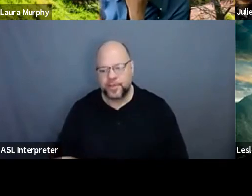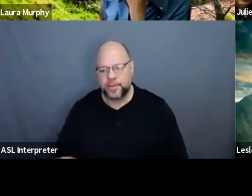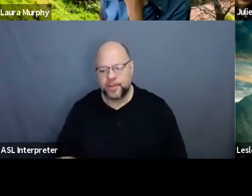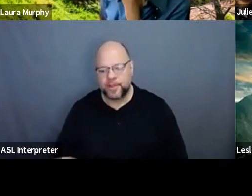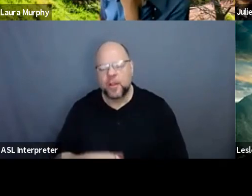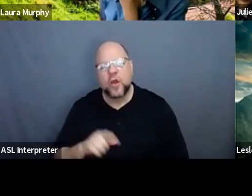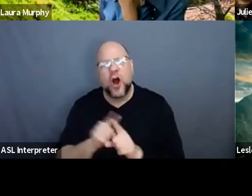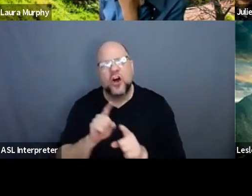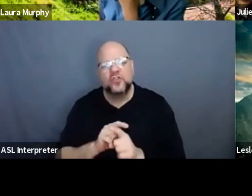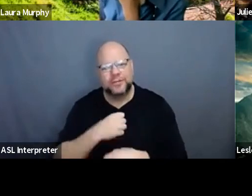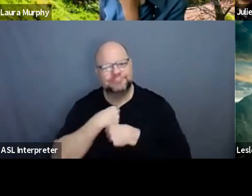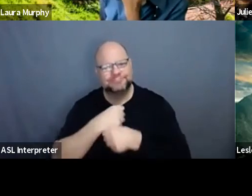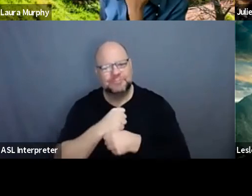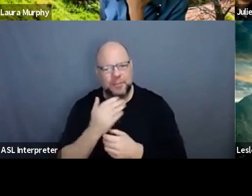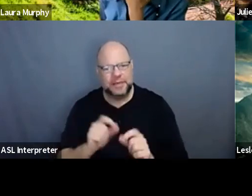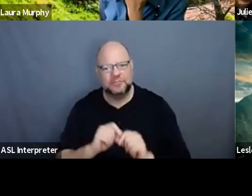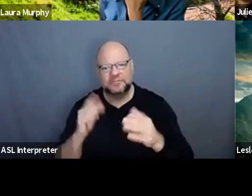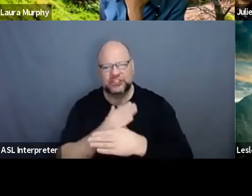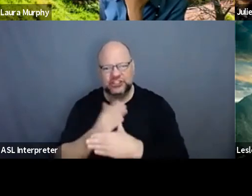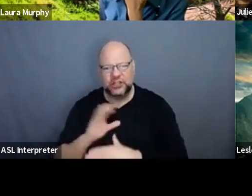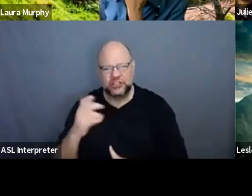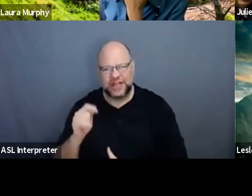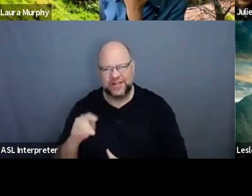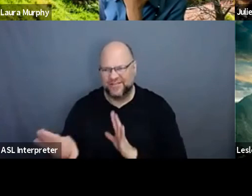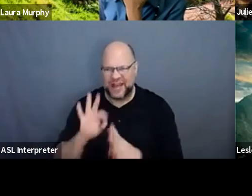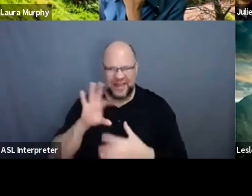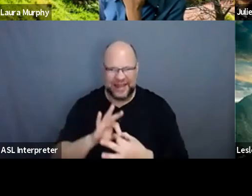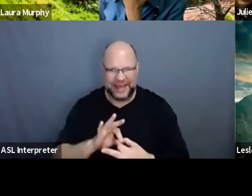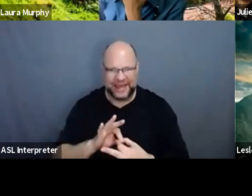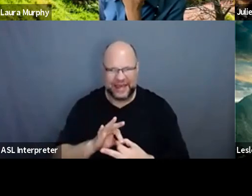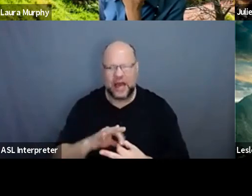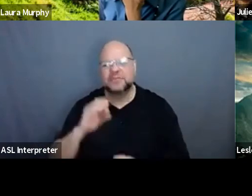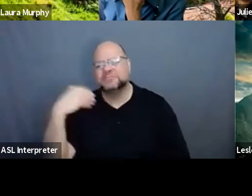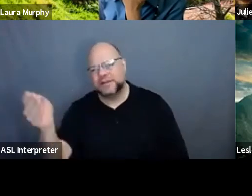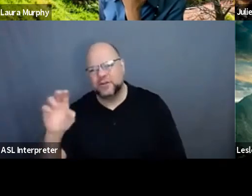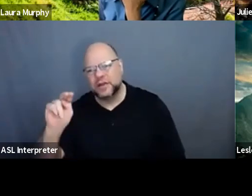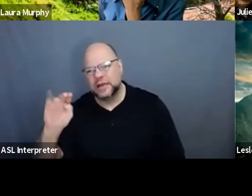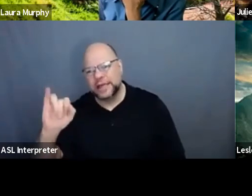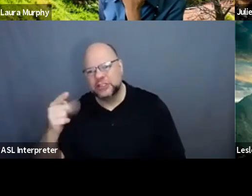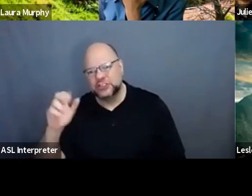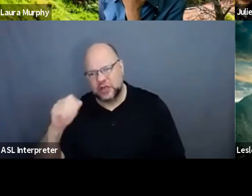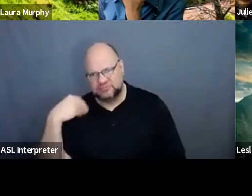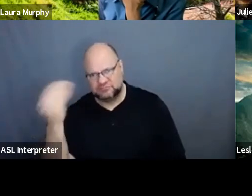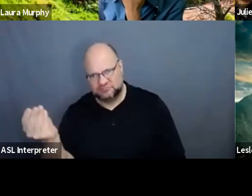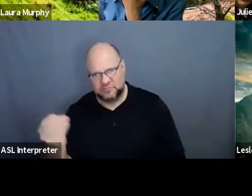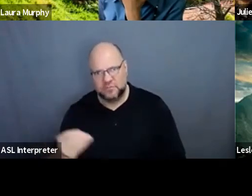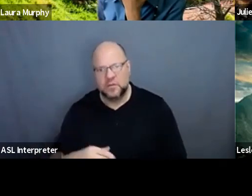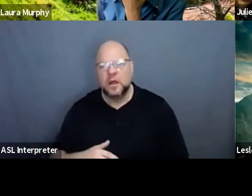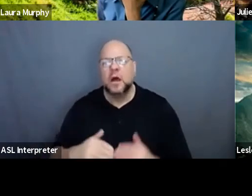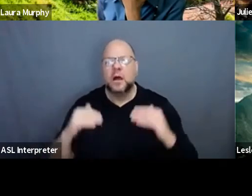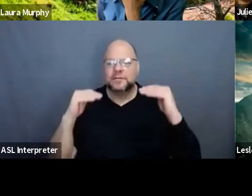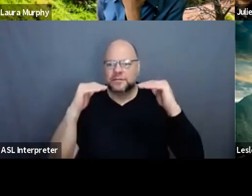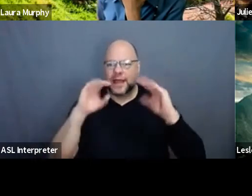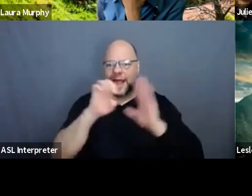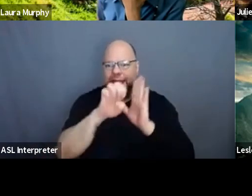created, and I can maybe share in the chat if I can find the link to it, or maybe I share it with Naisha, I've created like an ethical framework,